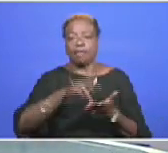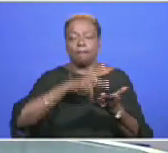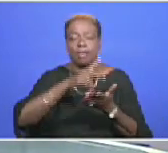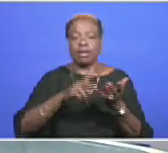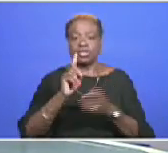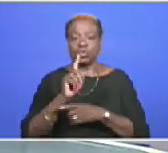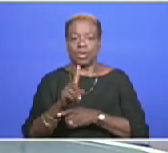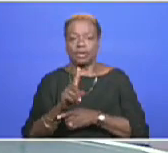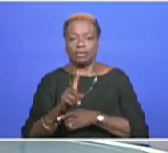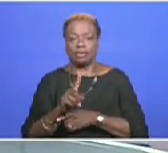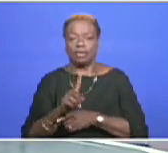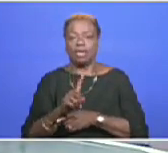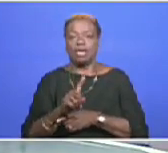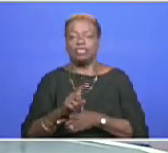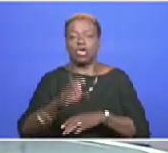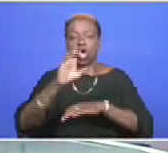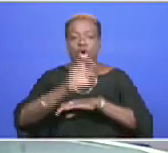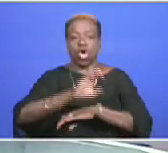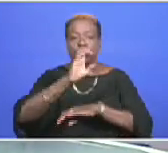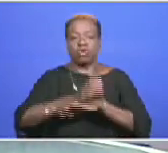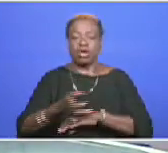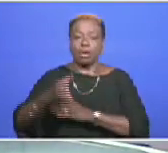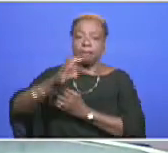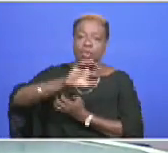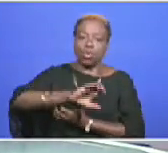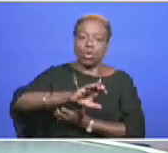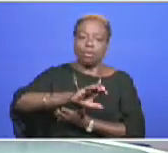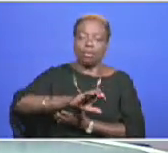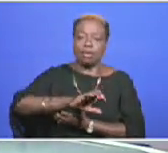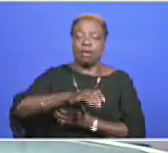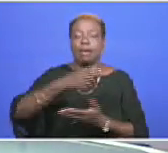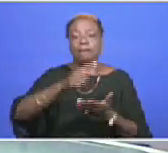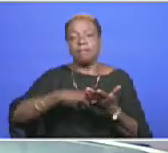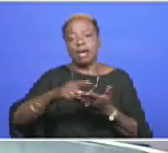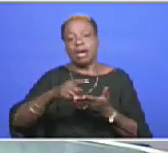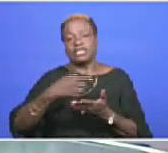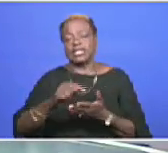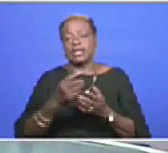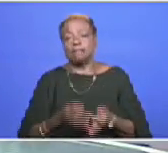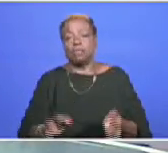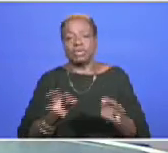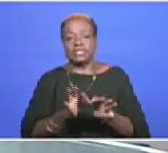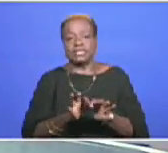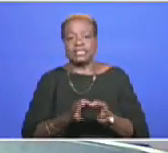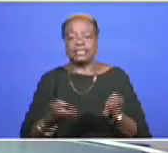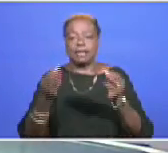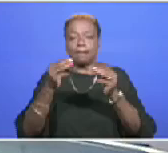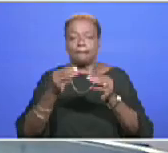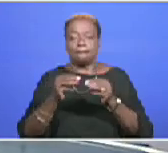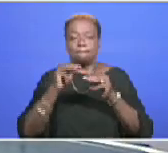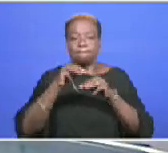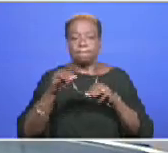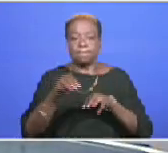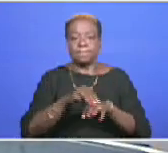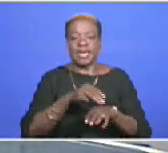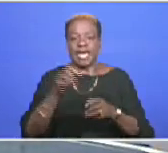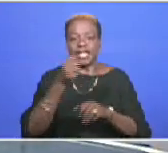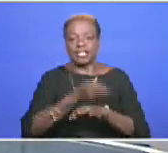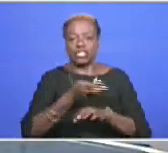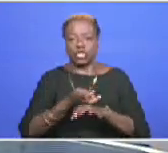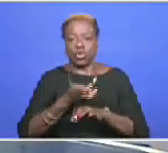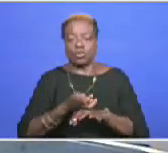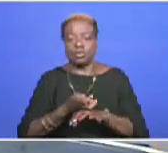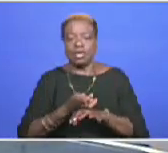concrete pour marks an important milestone on the development, which includes redesigning the marina to be the only mega yacht marina in the